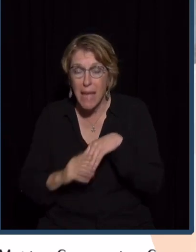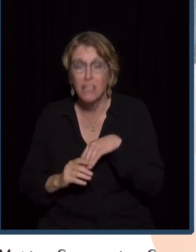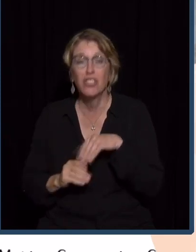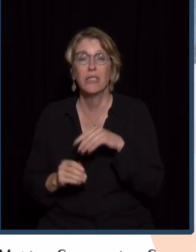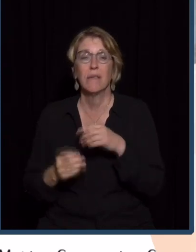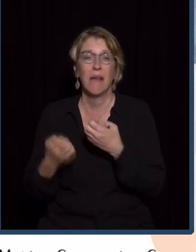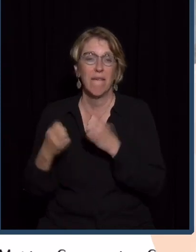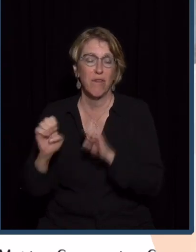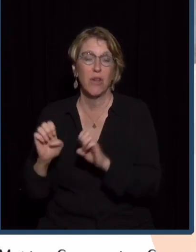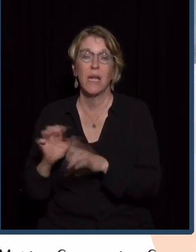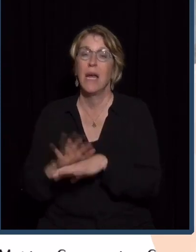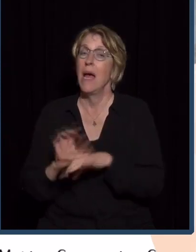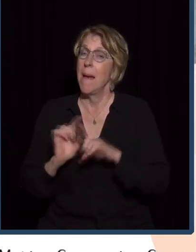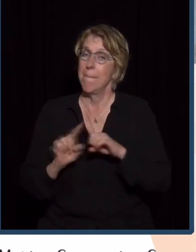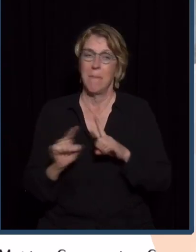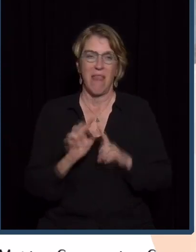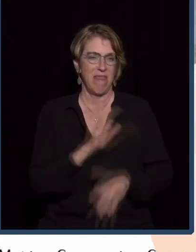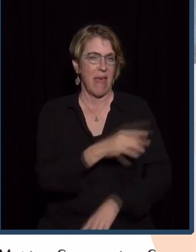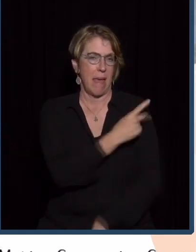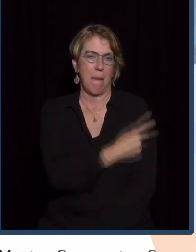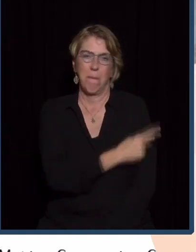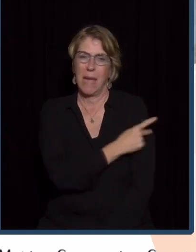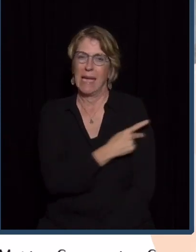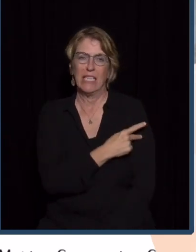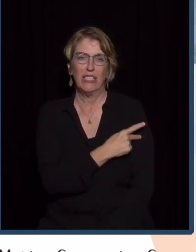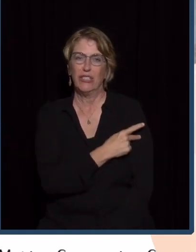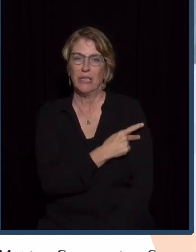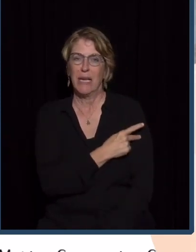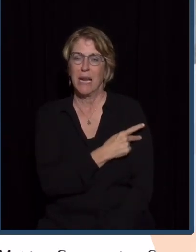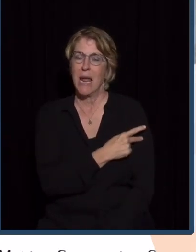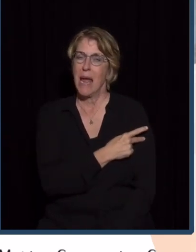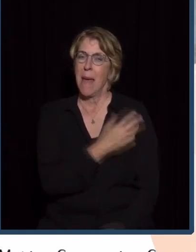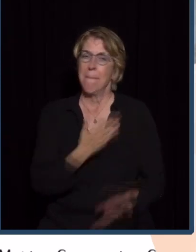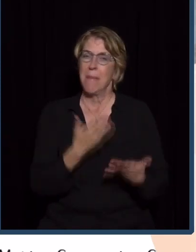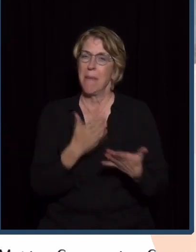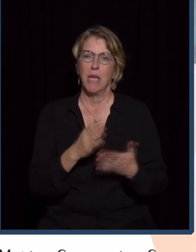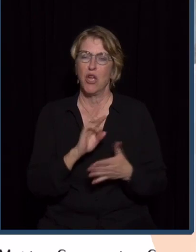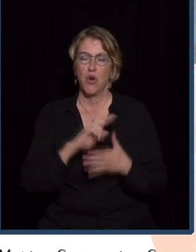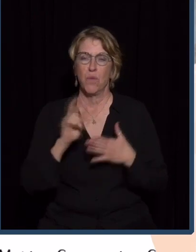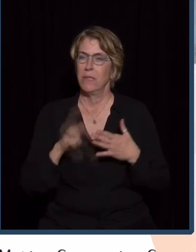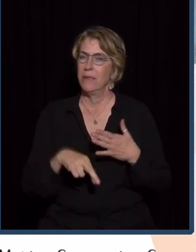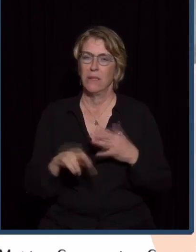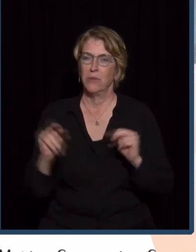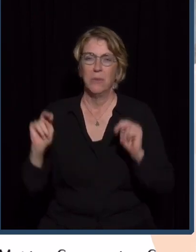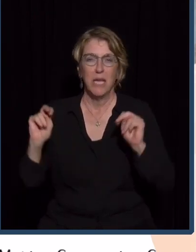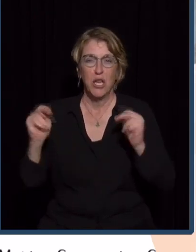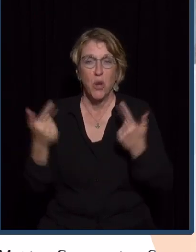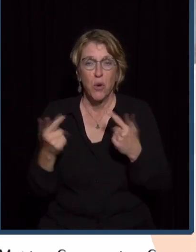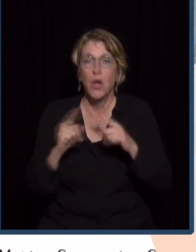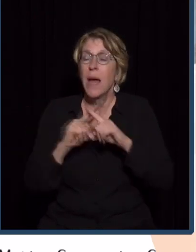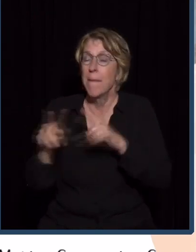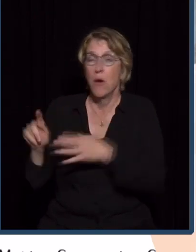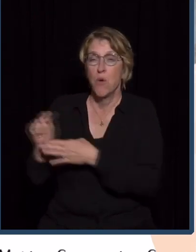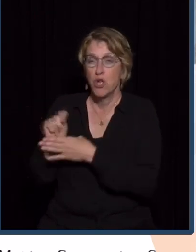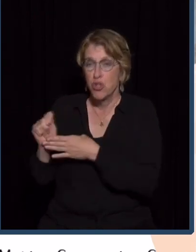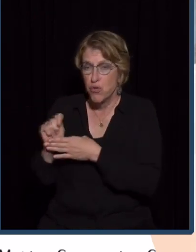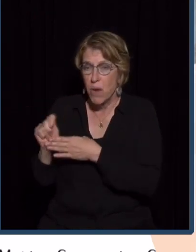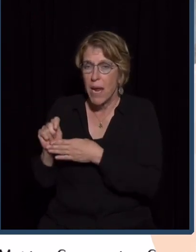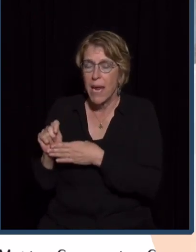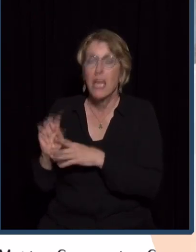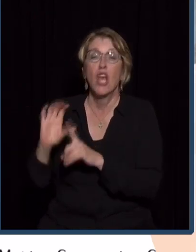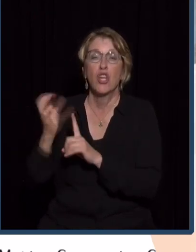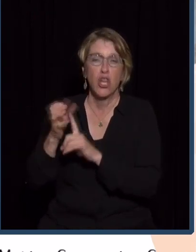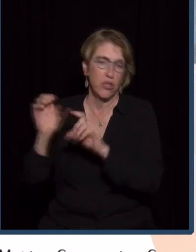example of a patient who would typically have had very poor maternal health outcomes. But with well-trained, culturally competent